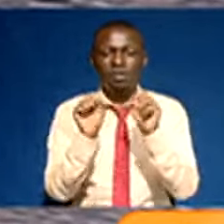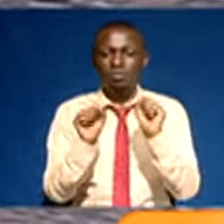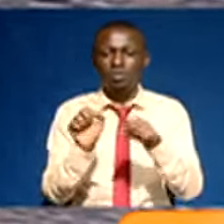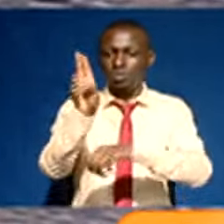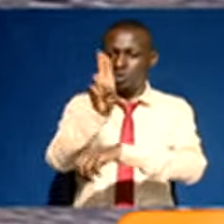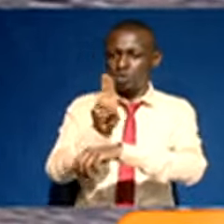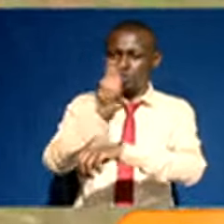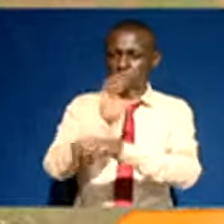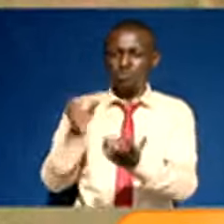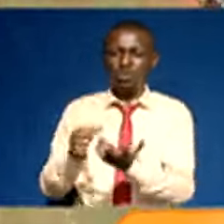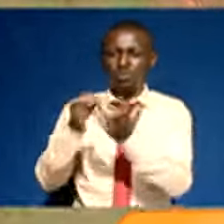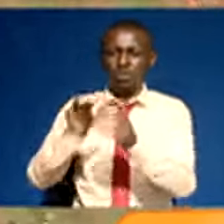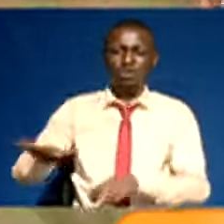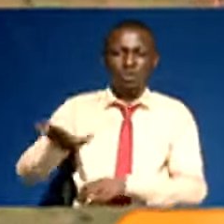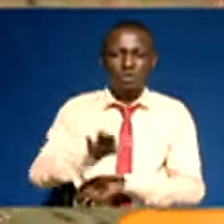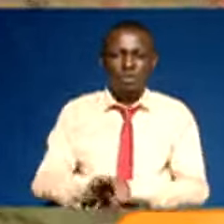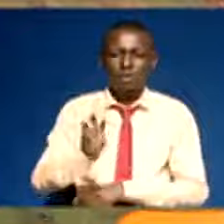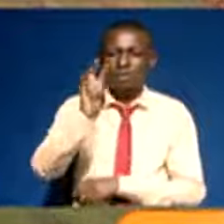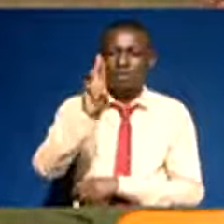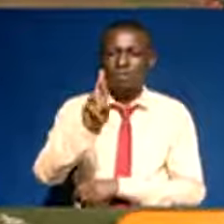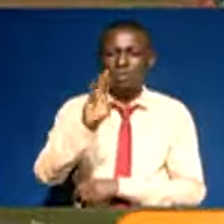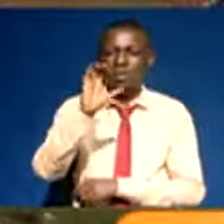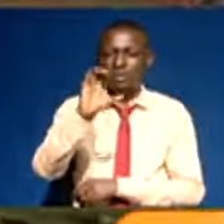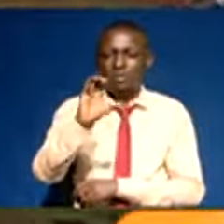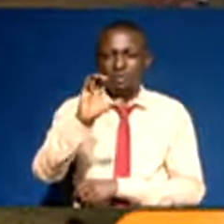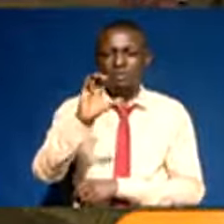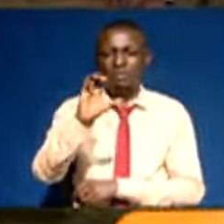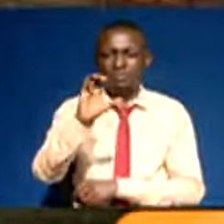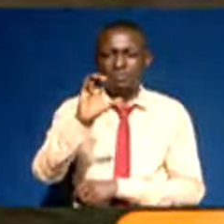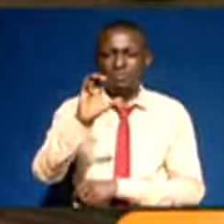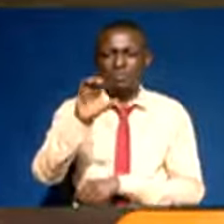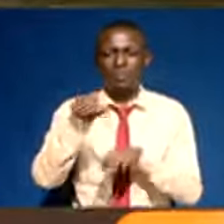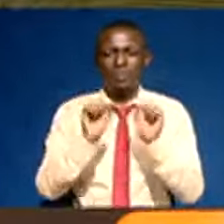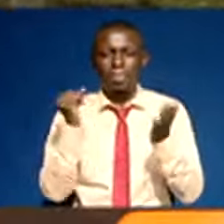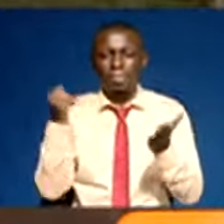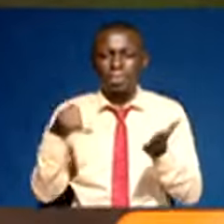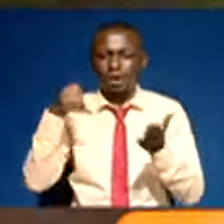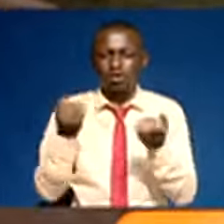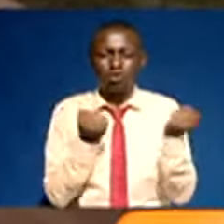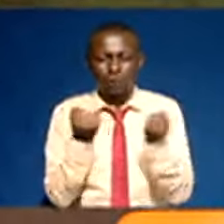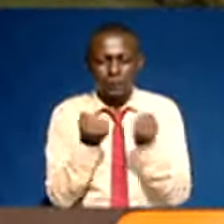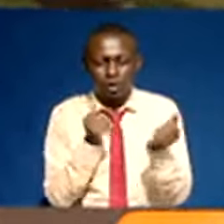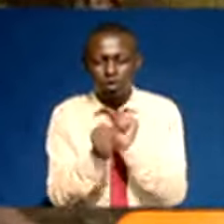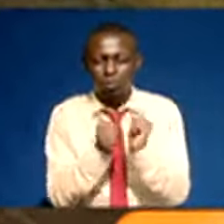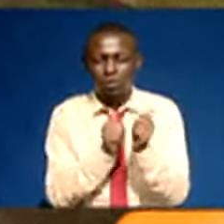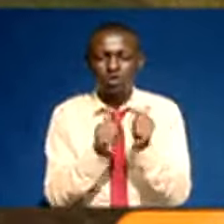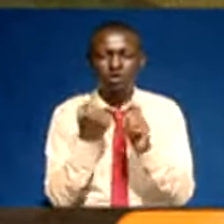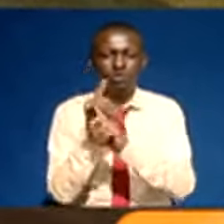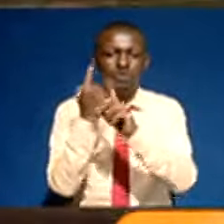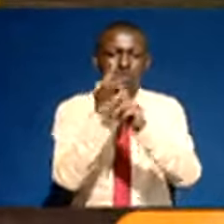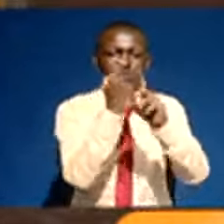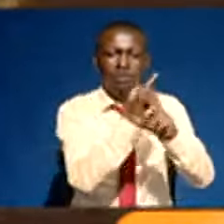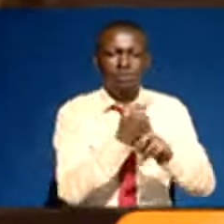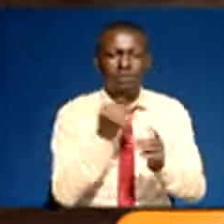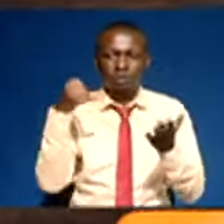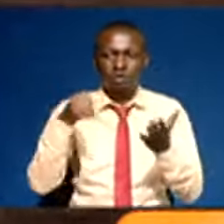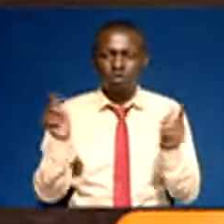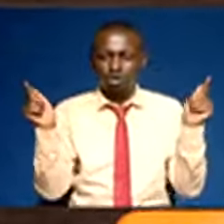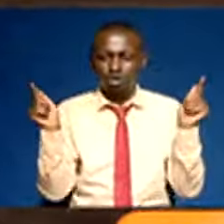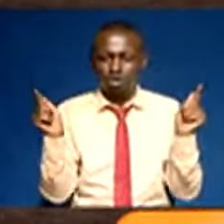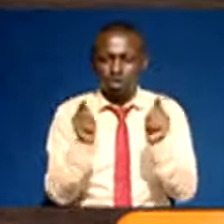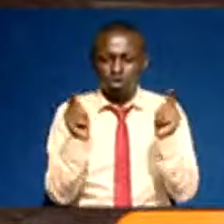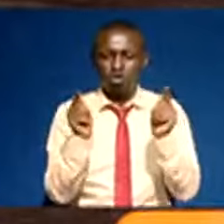for the special stage of the WRC Safari Rally. The event is a combination of rallying and circuit racing. It features short,